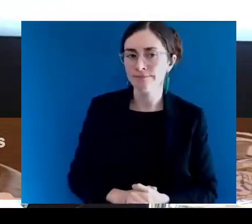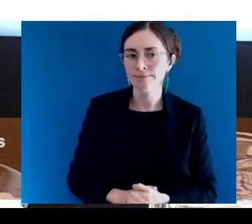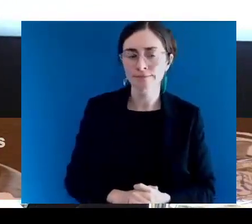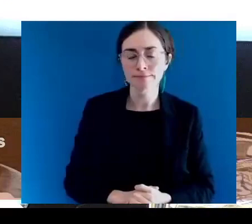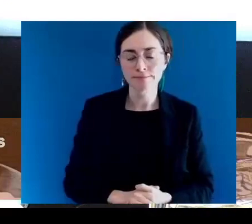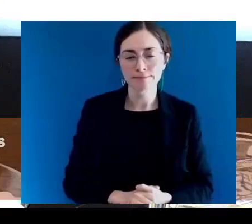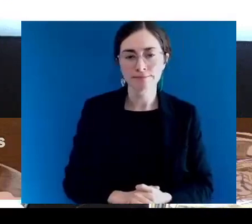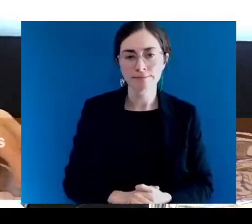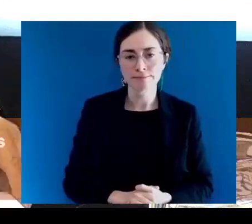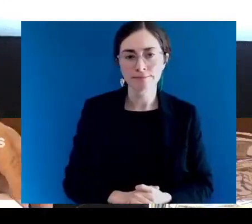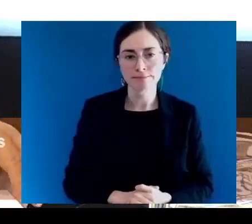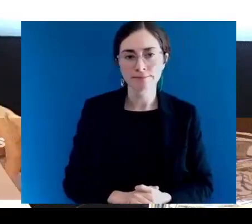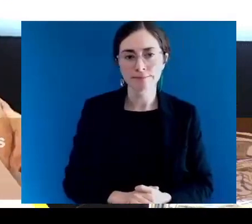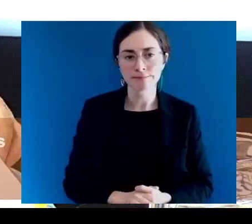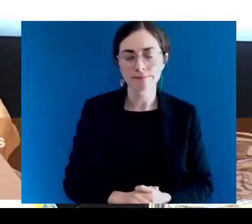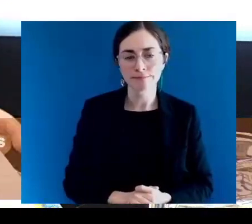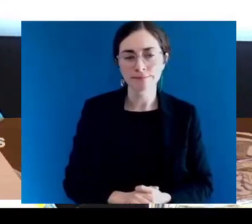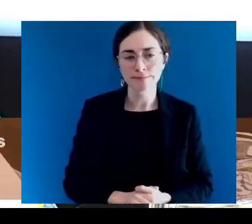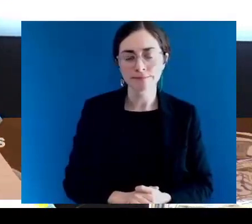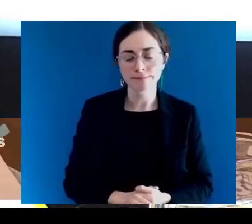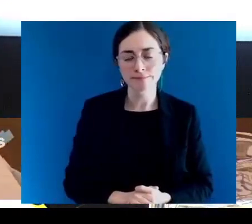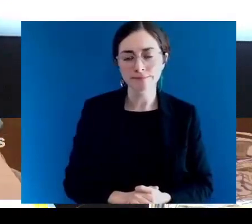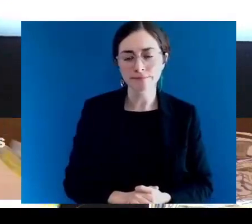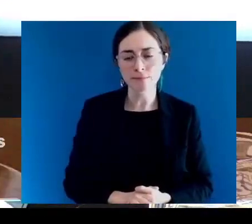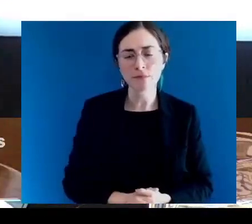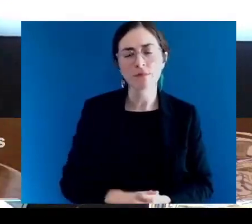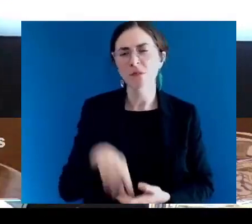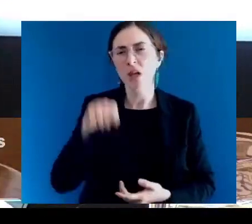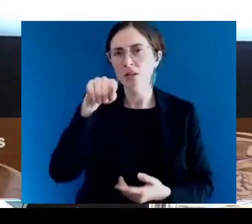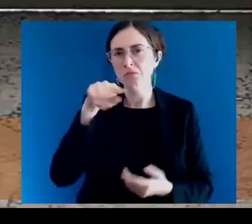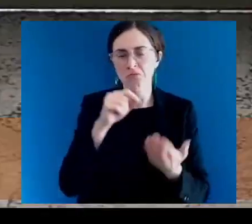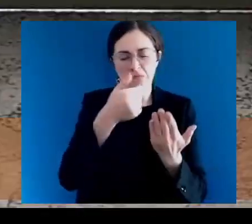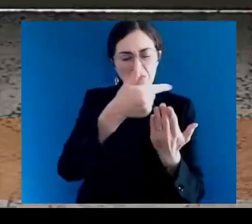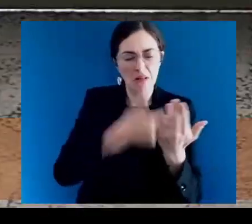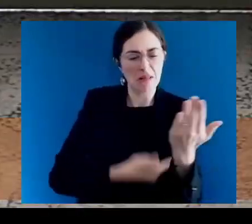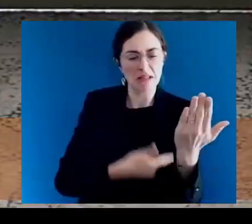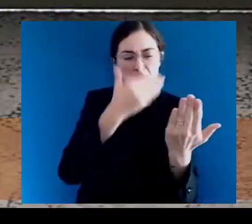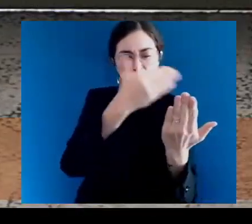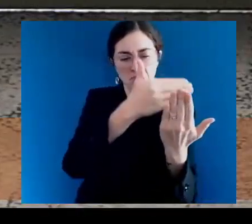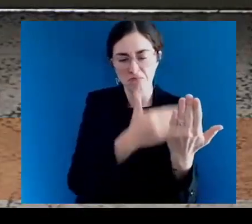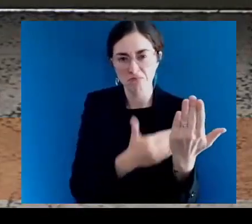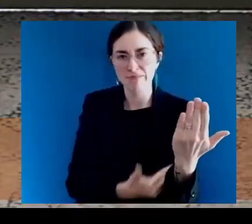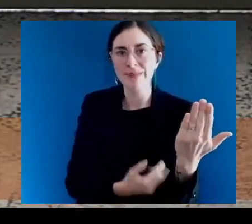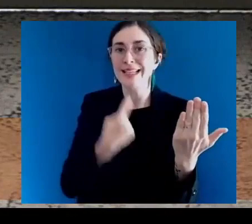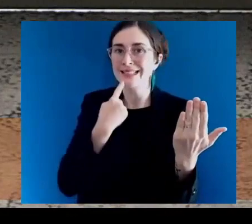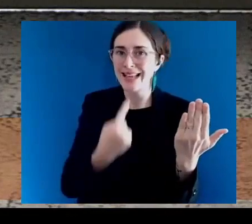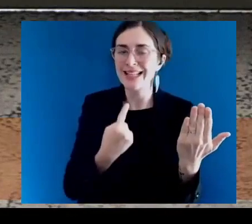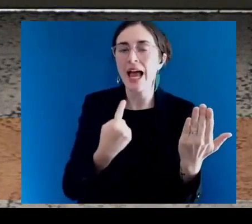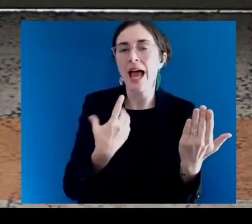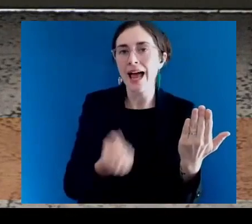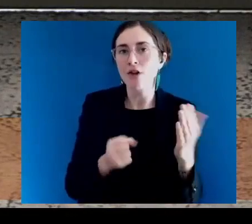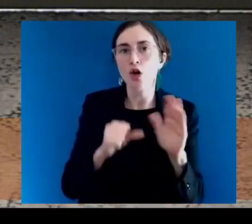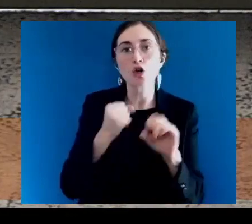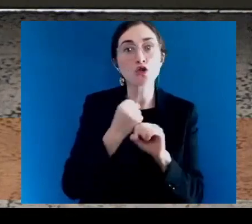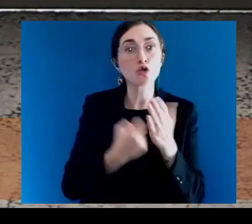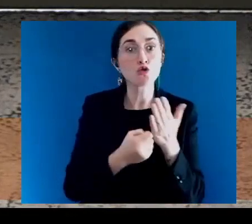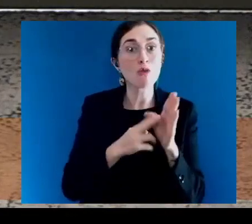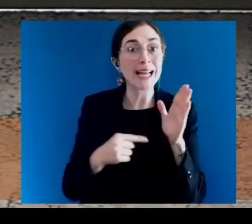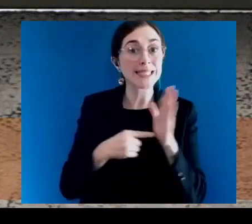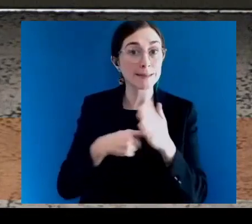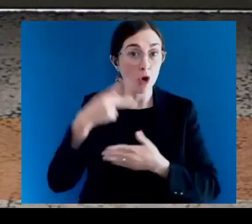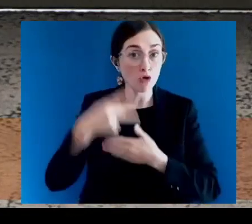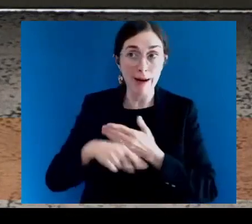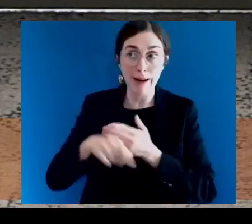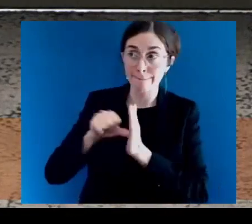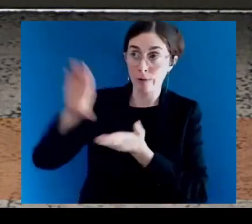And you've listed, or the department has listed, the grants programs, the extent of the grants programs